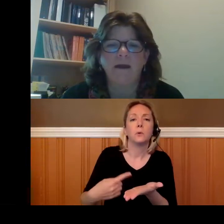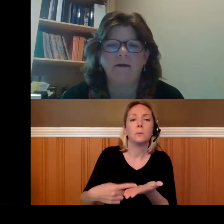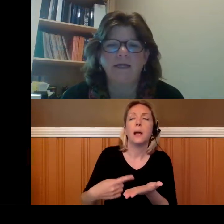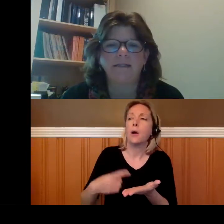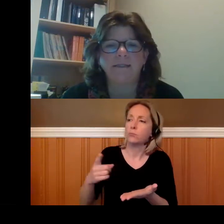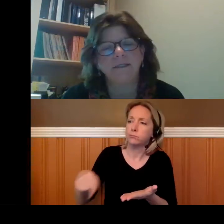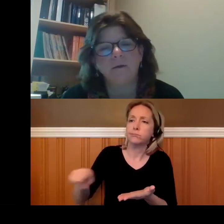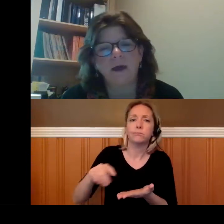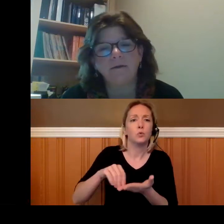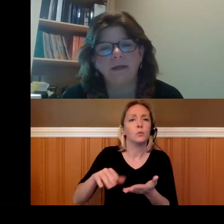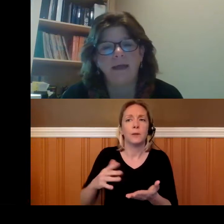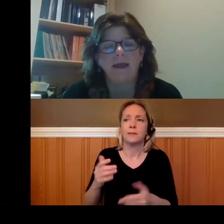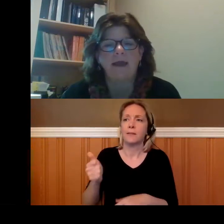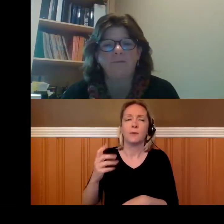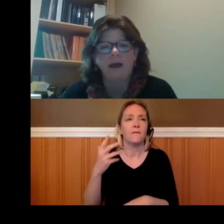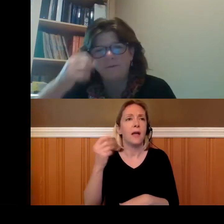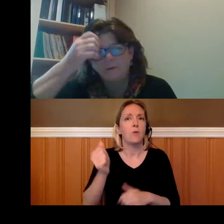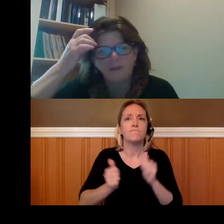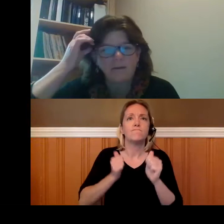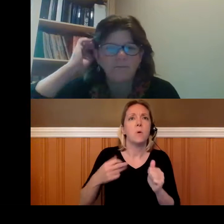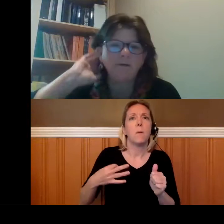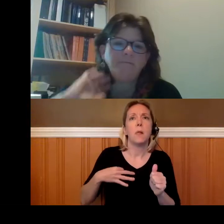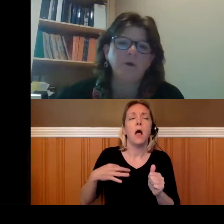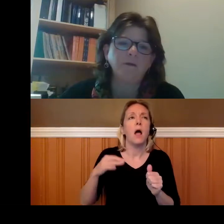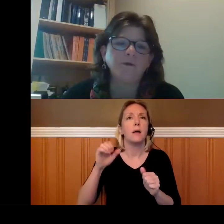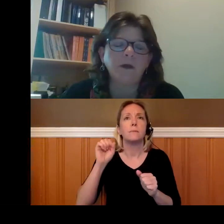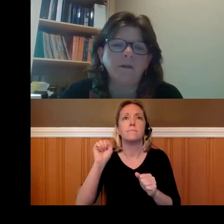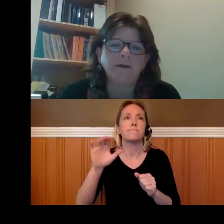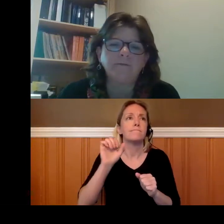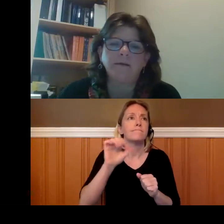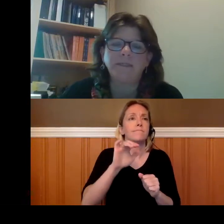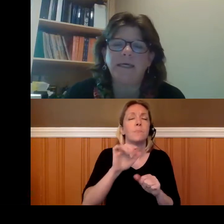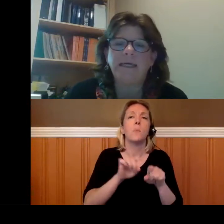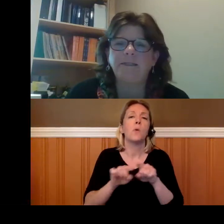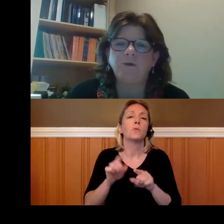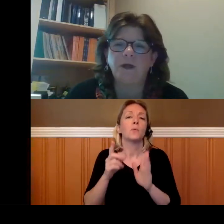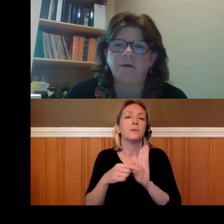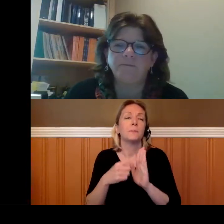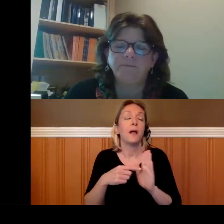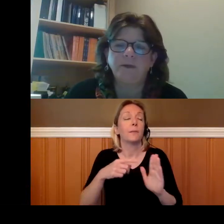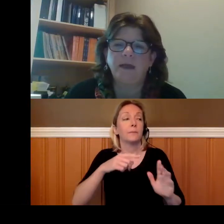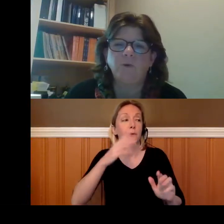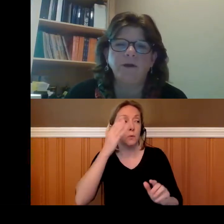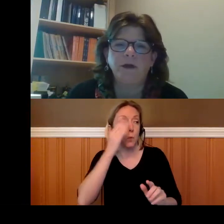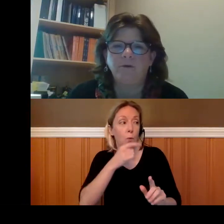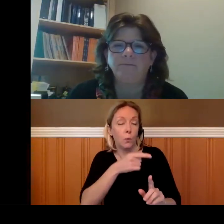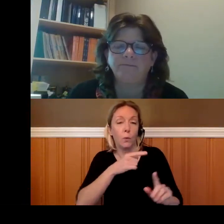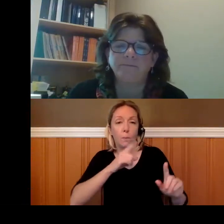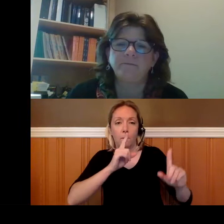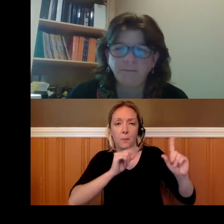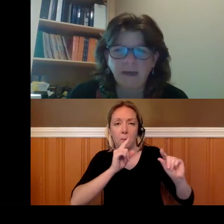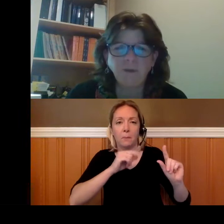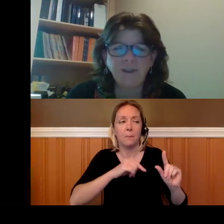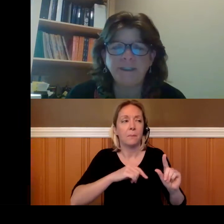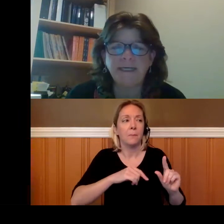out and apply for those jobs, but we also know a lot of times it's who you know and where you go and what you see and